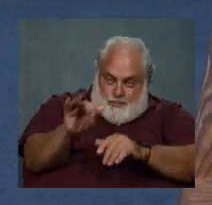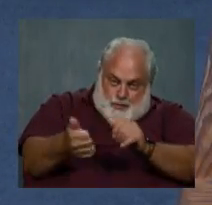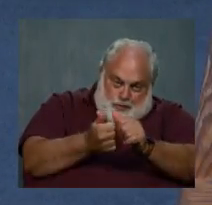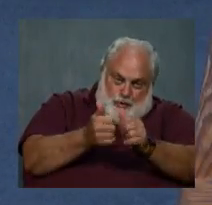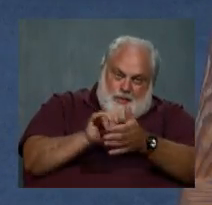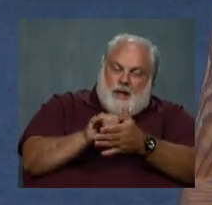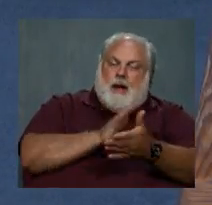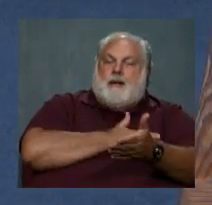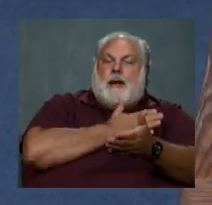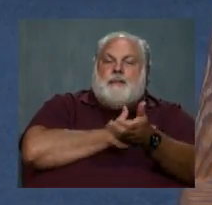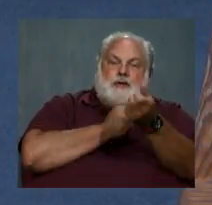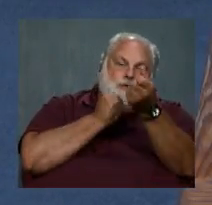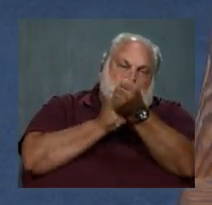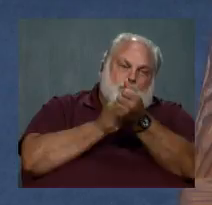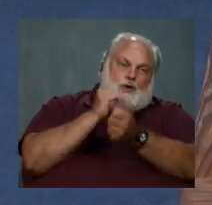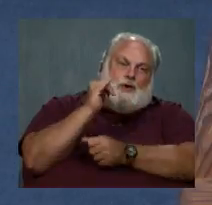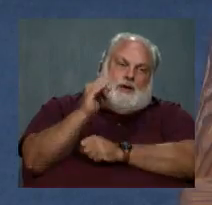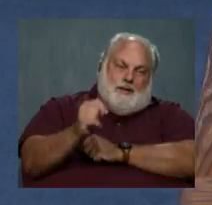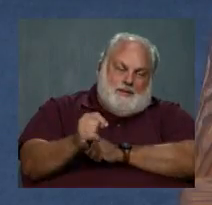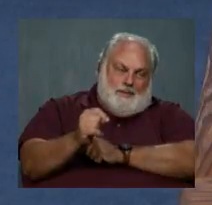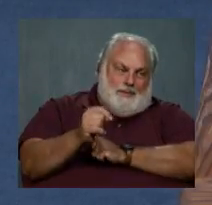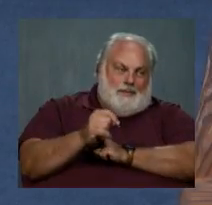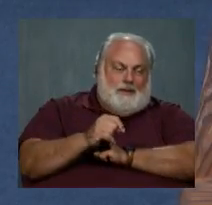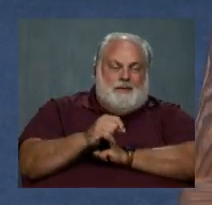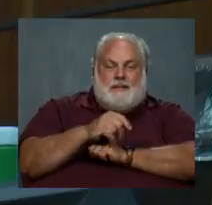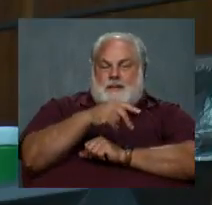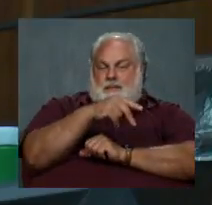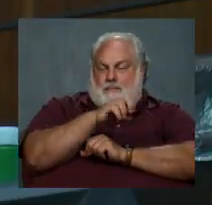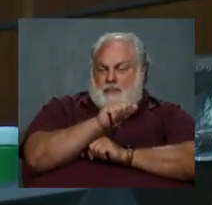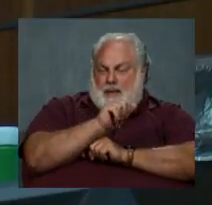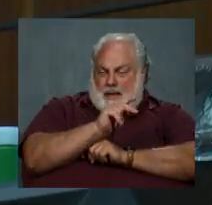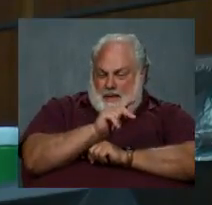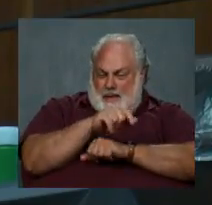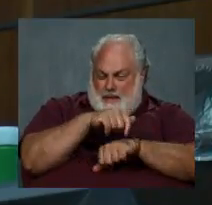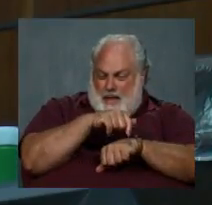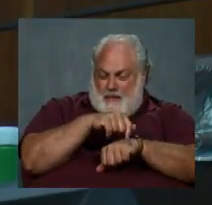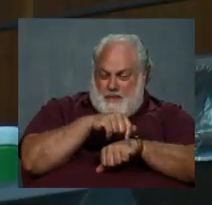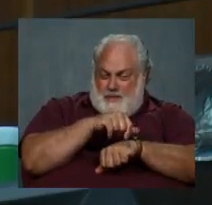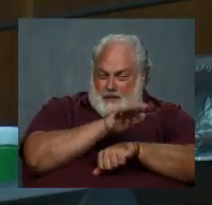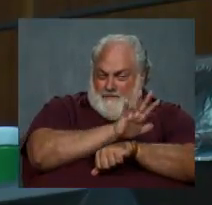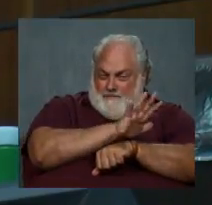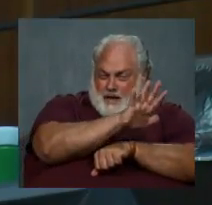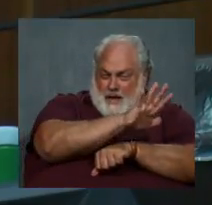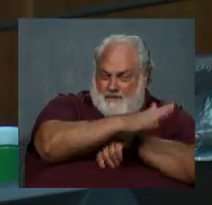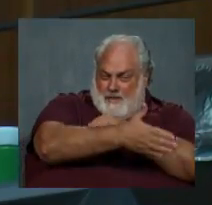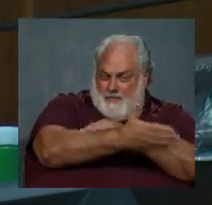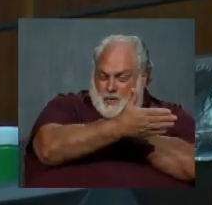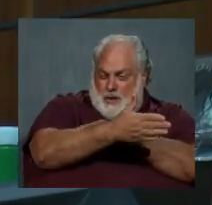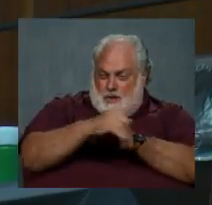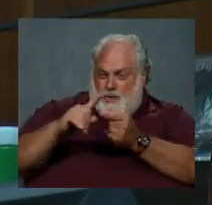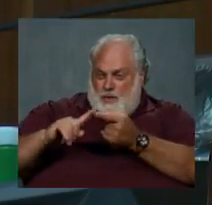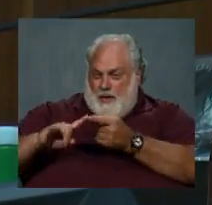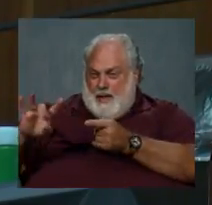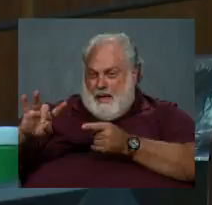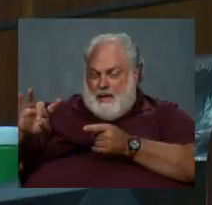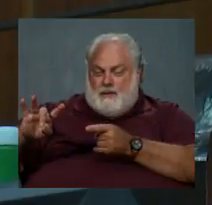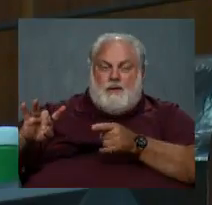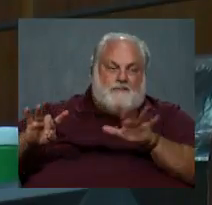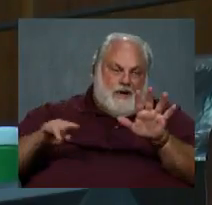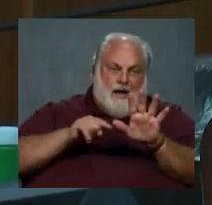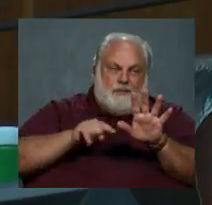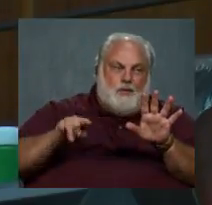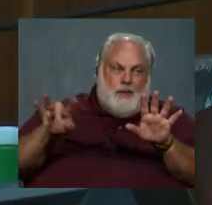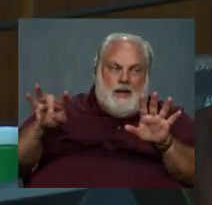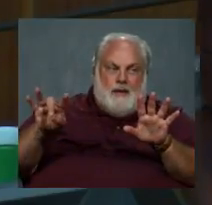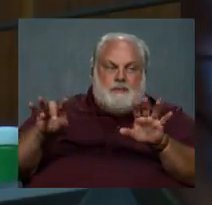that, I'd be happy to. I think what are peak hours considered? 5 a.m. to 8 or 9 a.m. It's about 5 a.m. to 8.